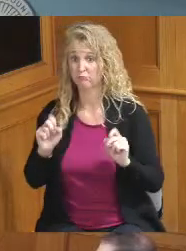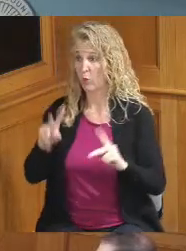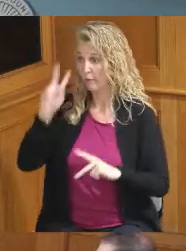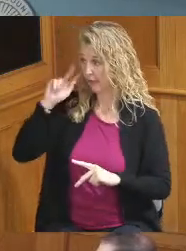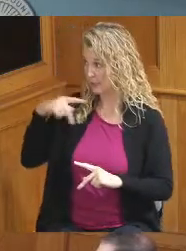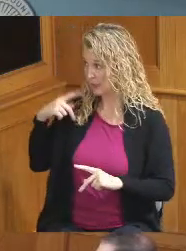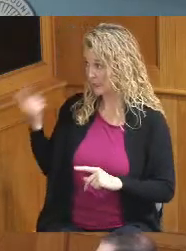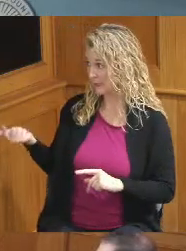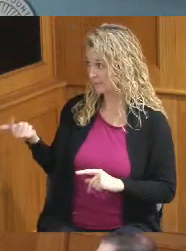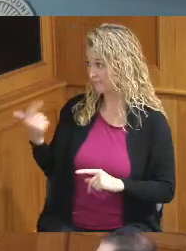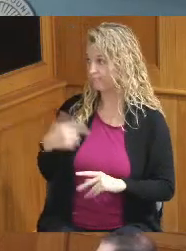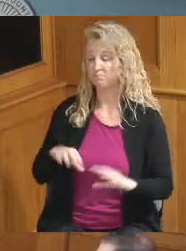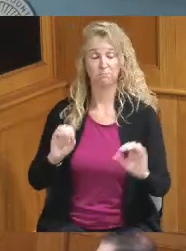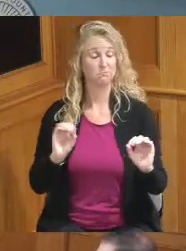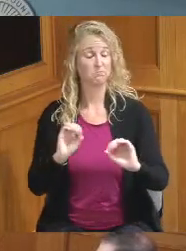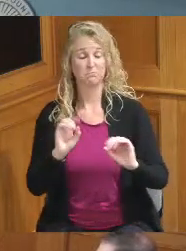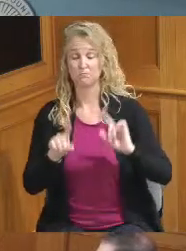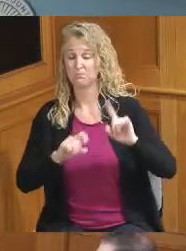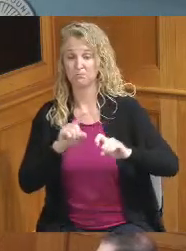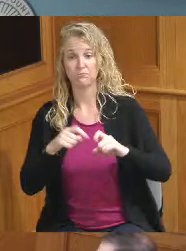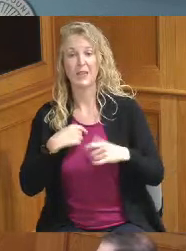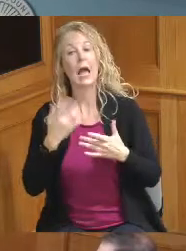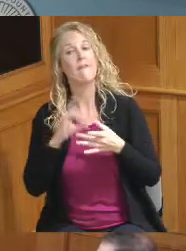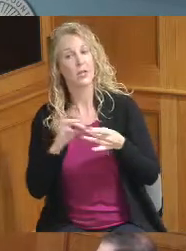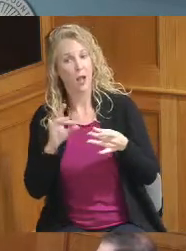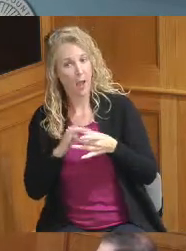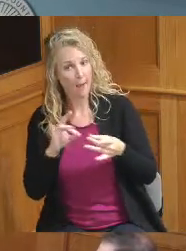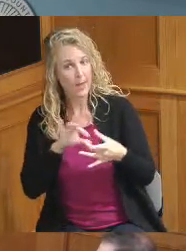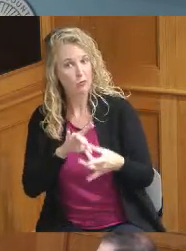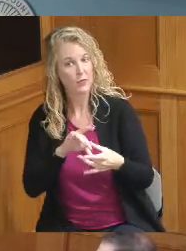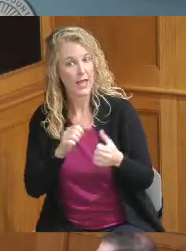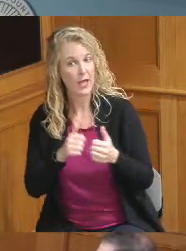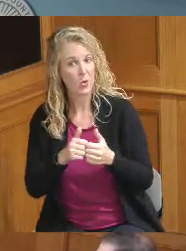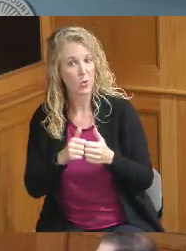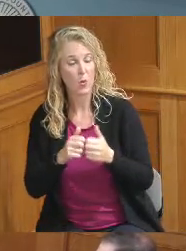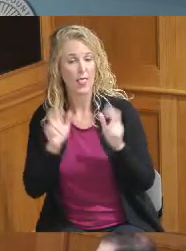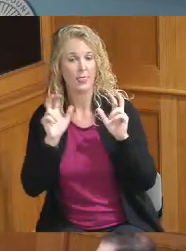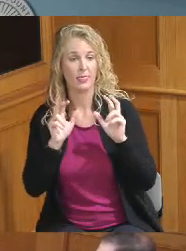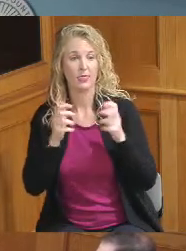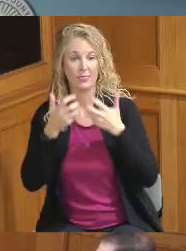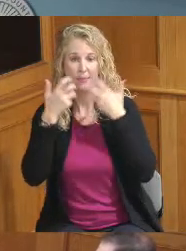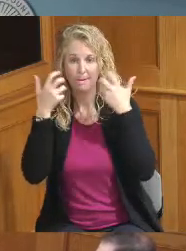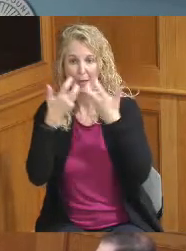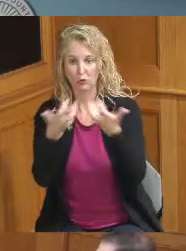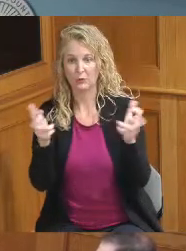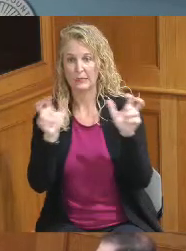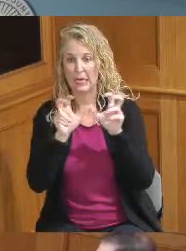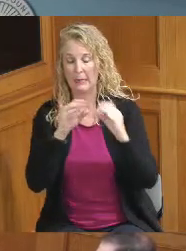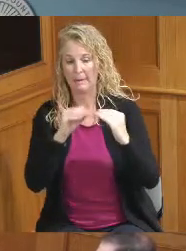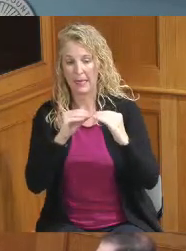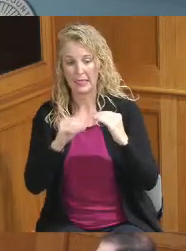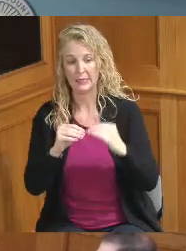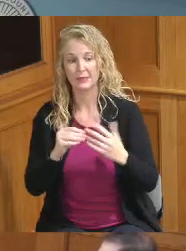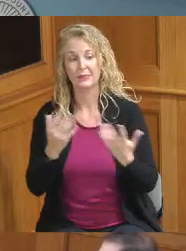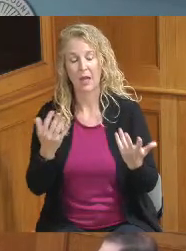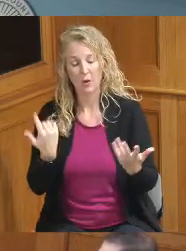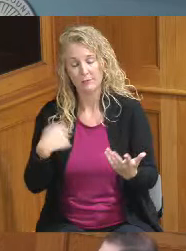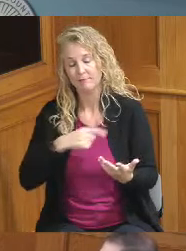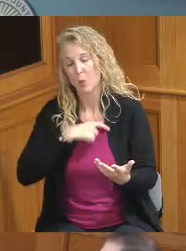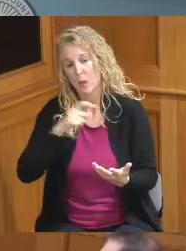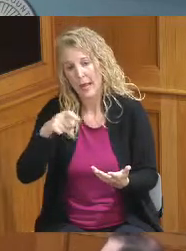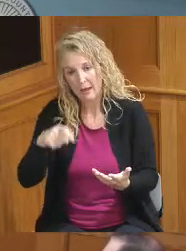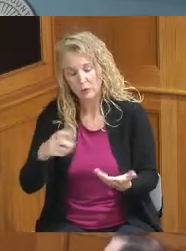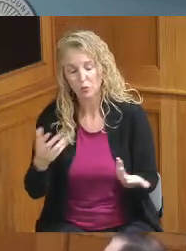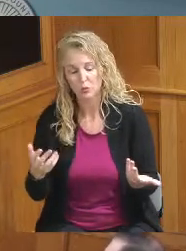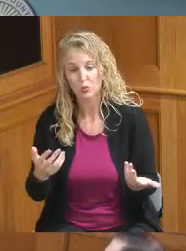President Driehaus. No questions. I have a comment, though, related to the stadium maintenance. I you know, we do this periodically where